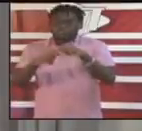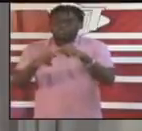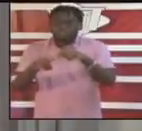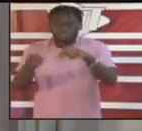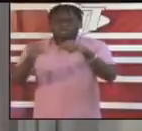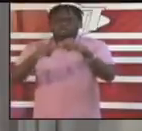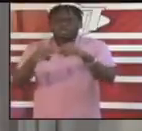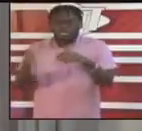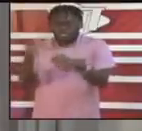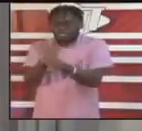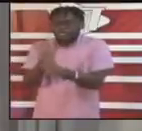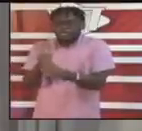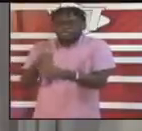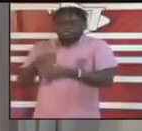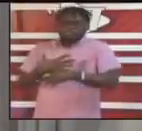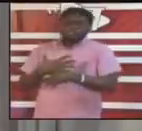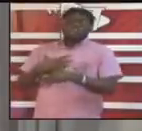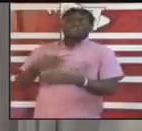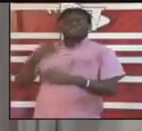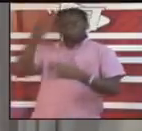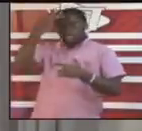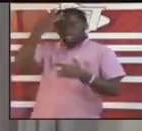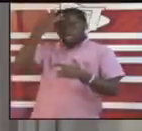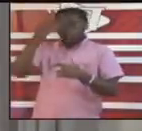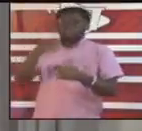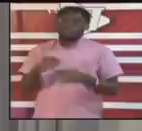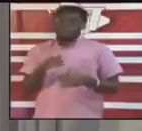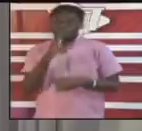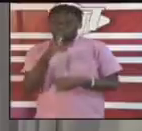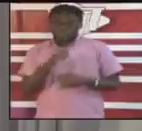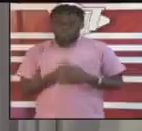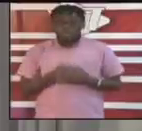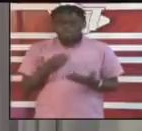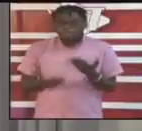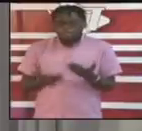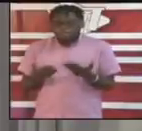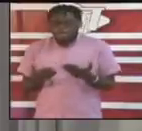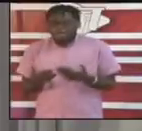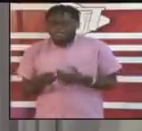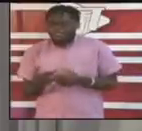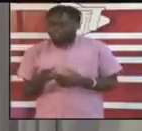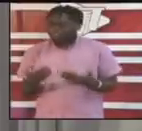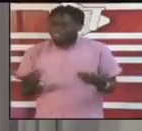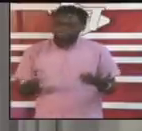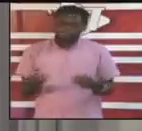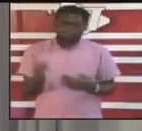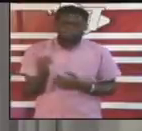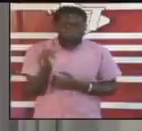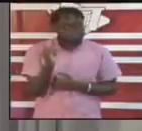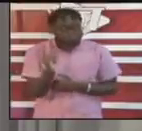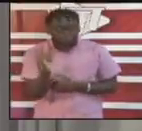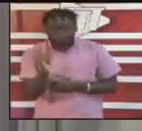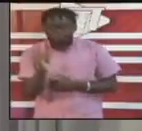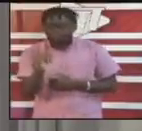number of people who are in absolute critical condition is still around